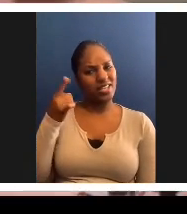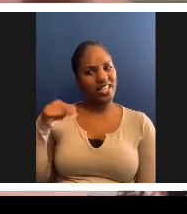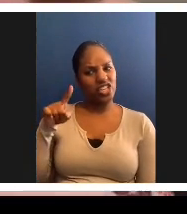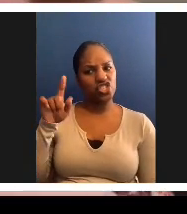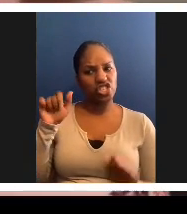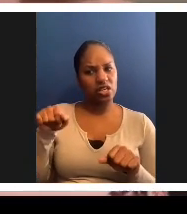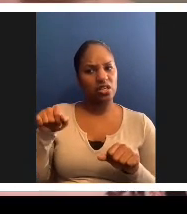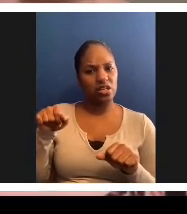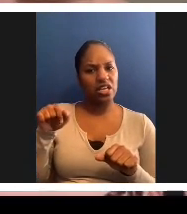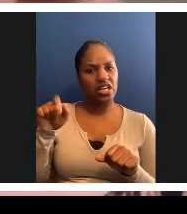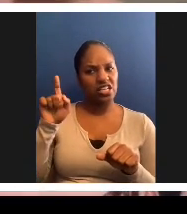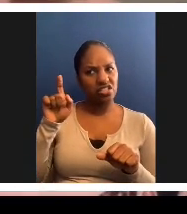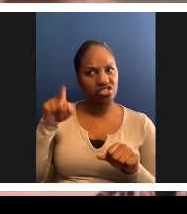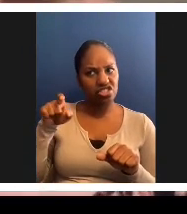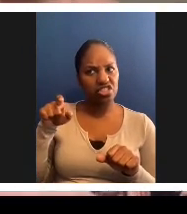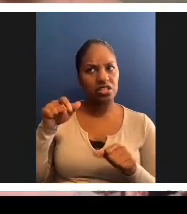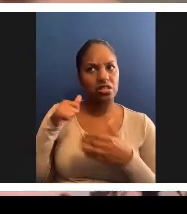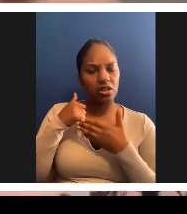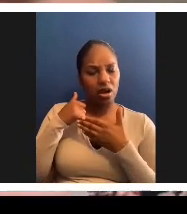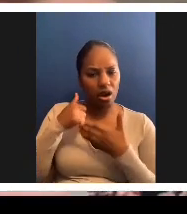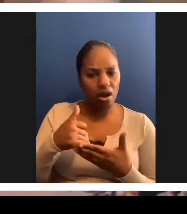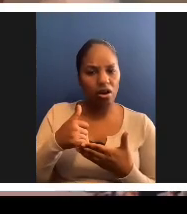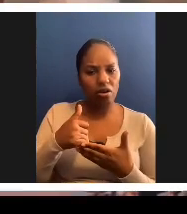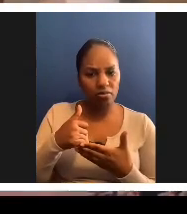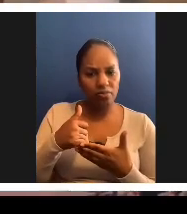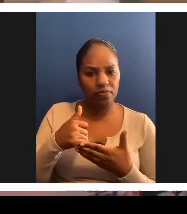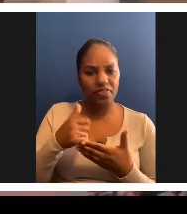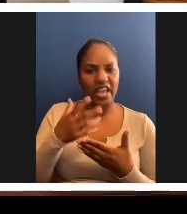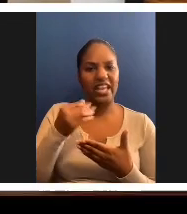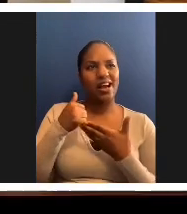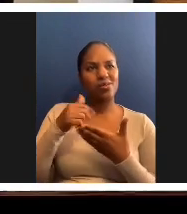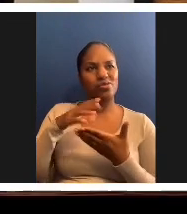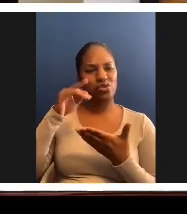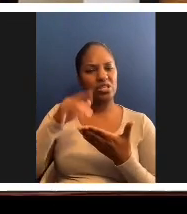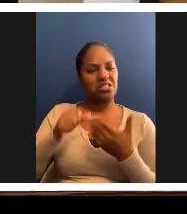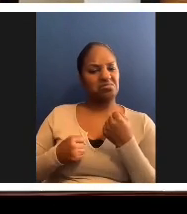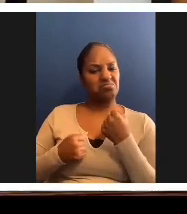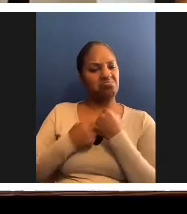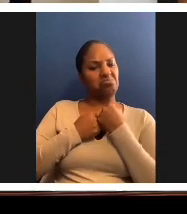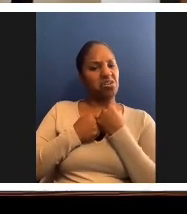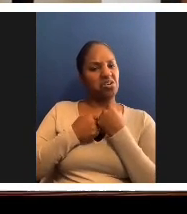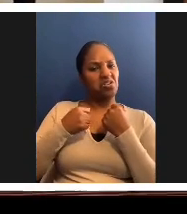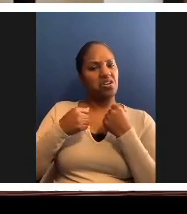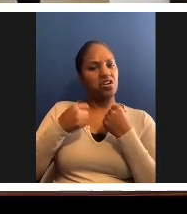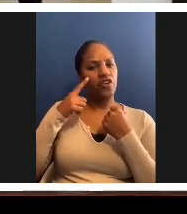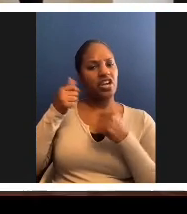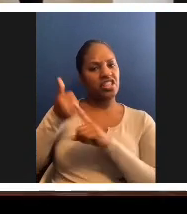I should help them stand up for themselves and teach them how to advocate.